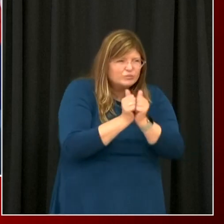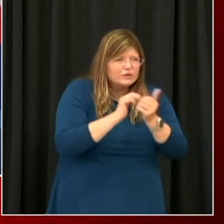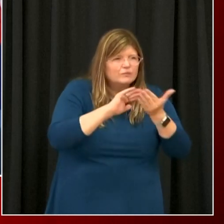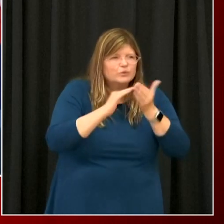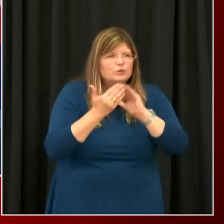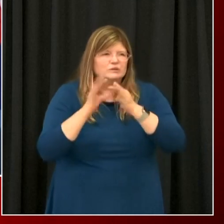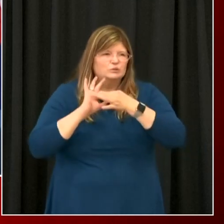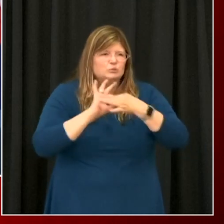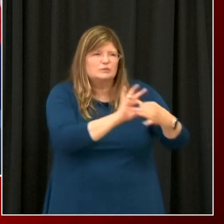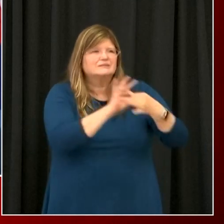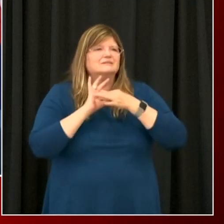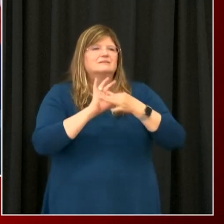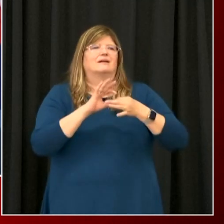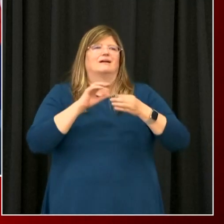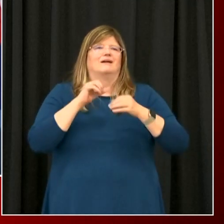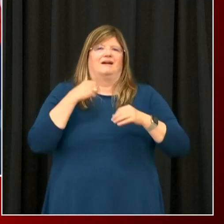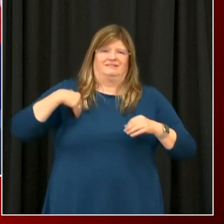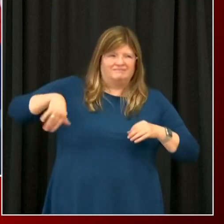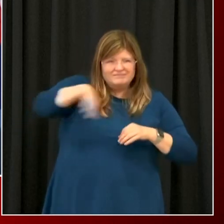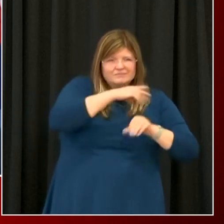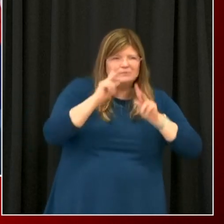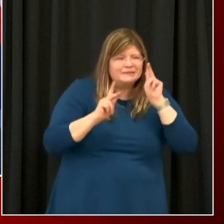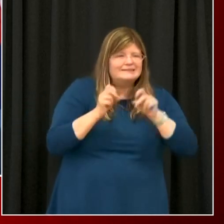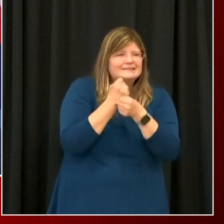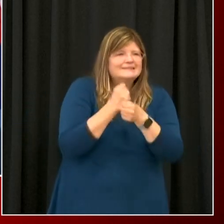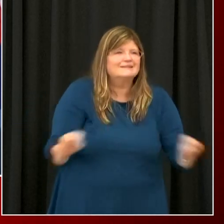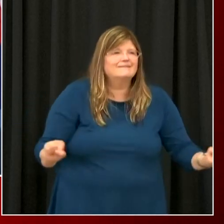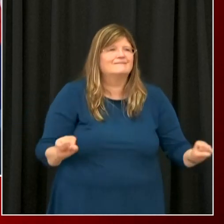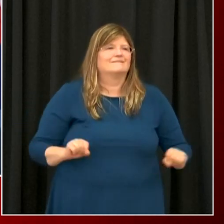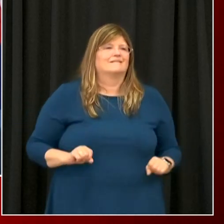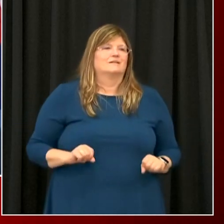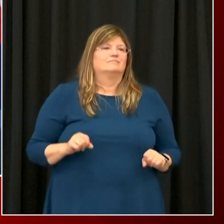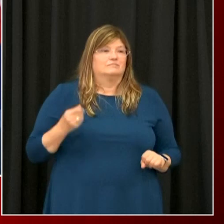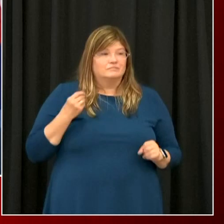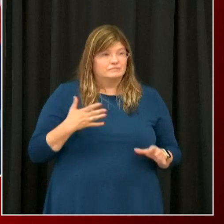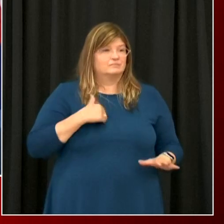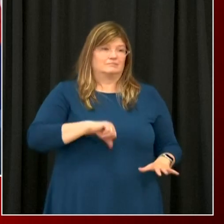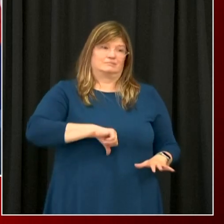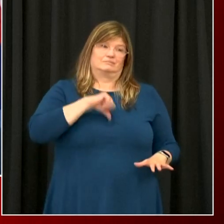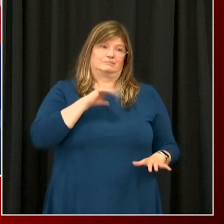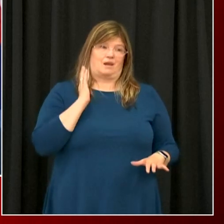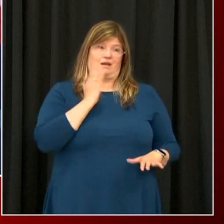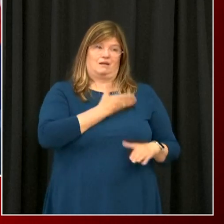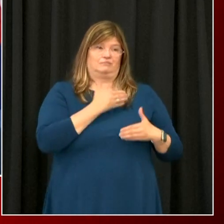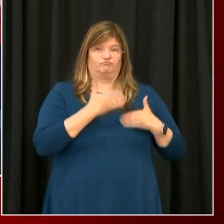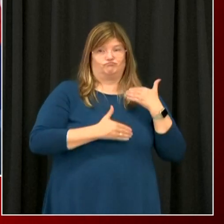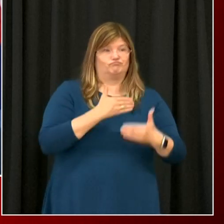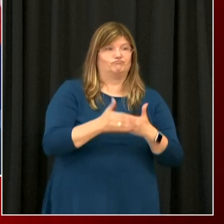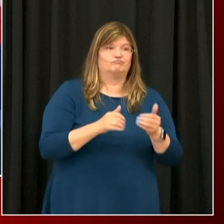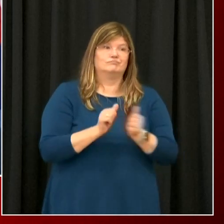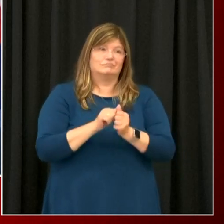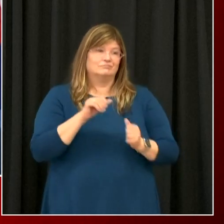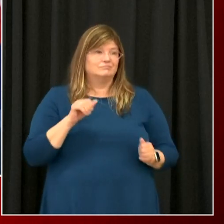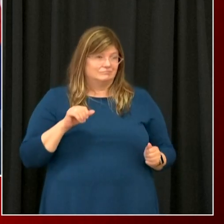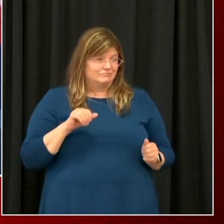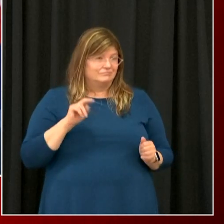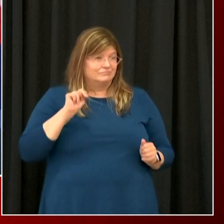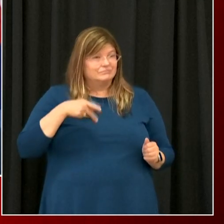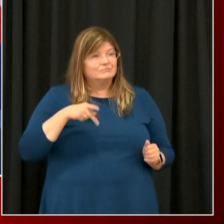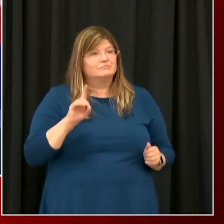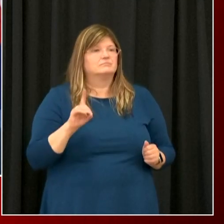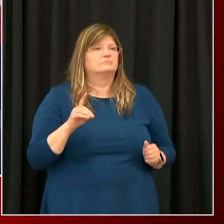safe. What we know for sure is we're proud of the progress of the Metropolitan Police Department, and it's been many years